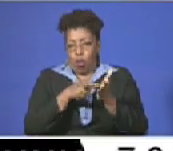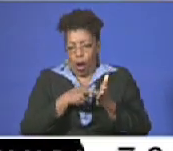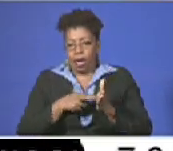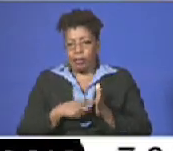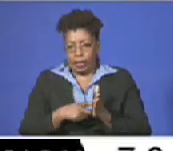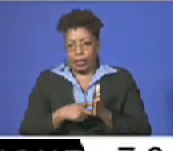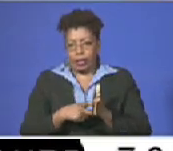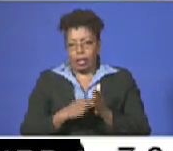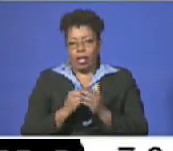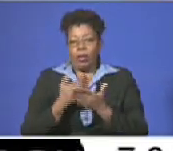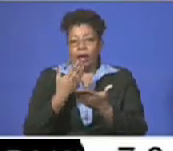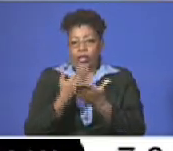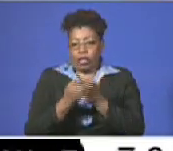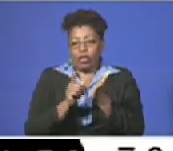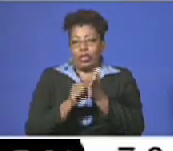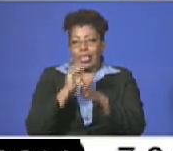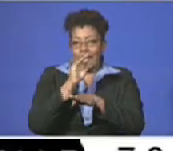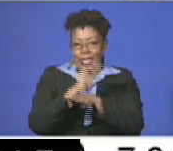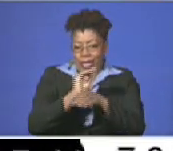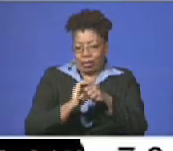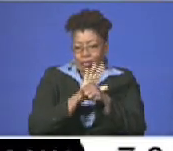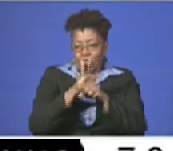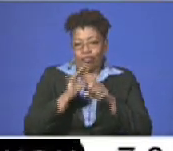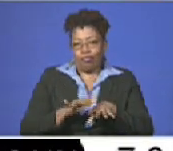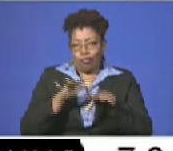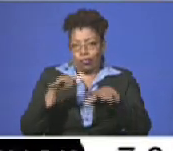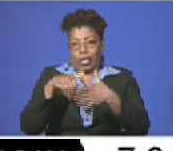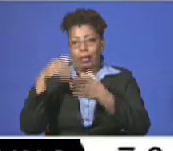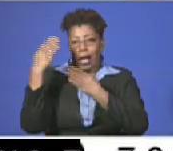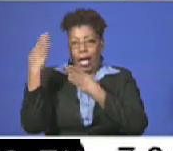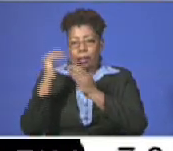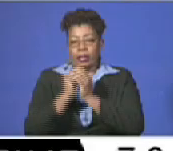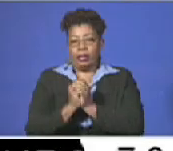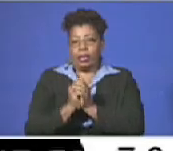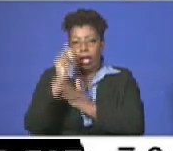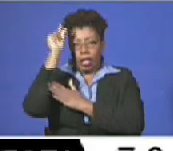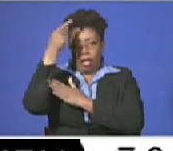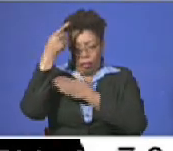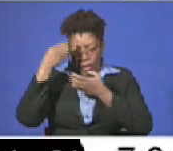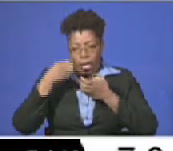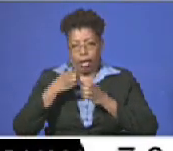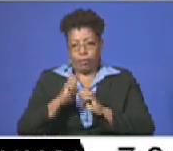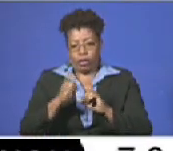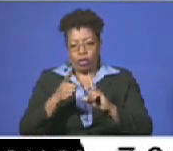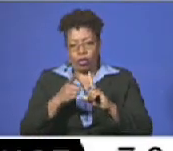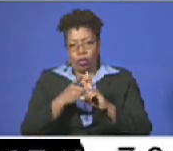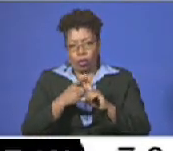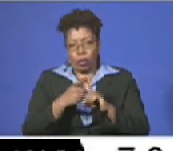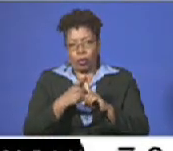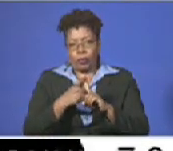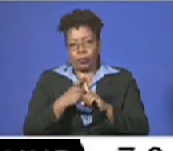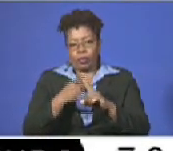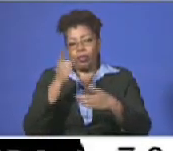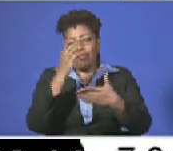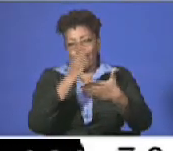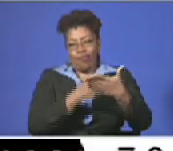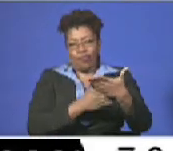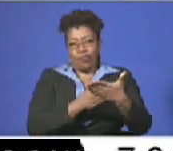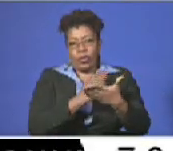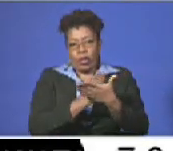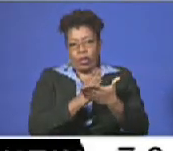Well, we've got some good news to report tonight on the COVID-19 pandemic in the Bahamas. Government's efforts to mitigate the deadly virus,